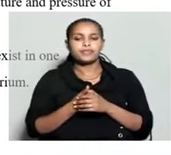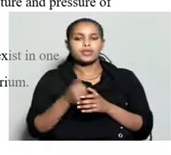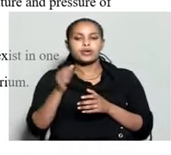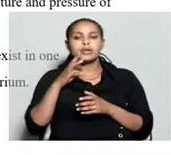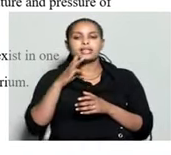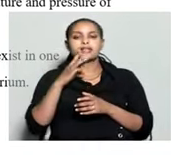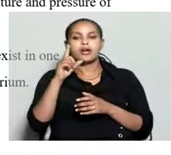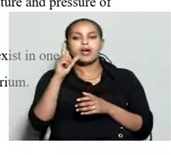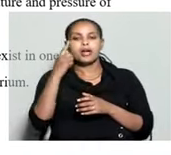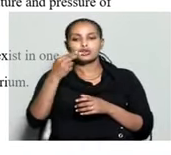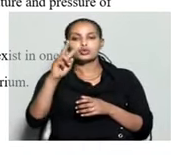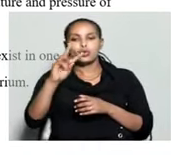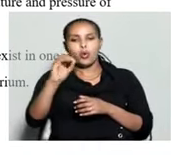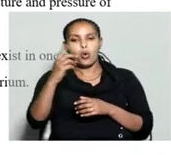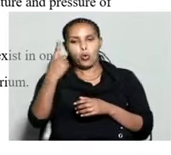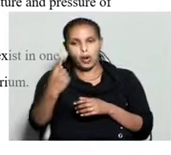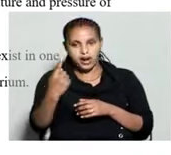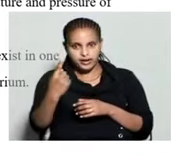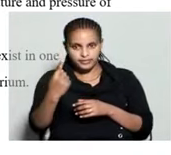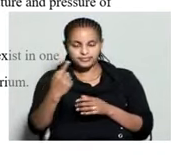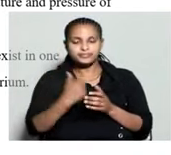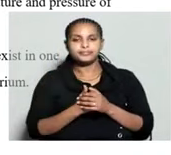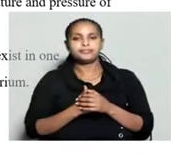of water, H2O.